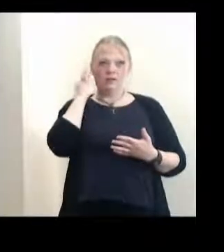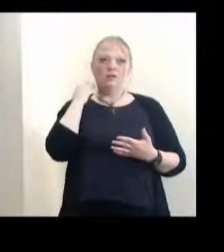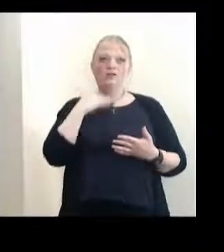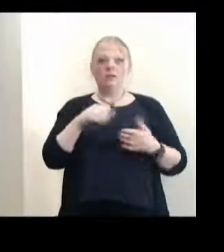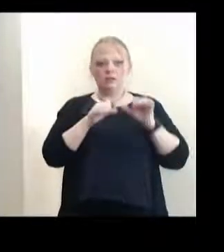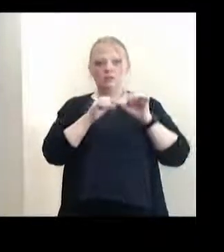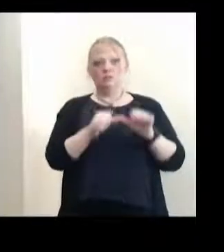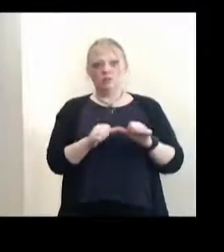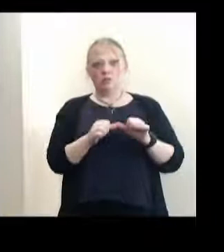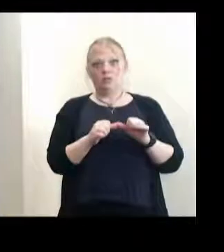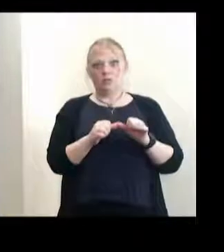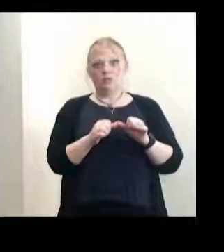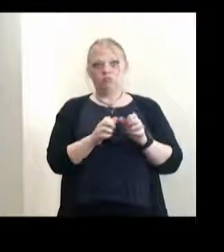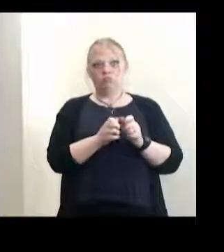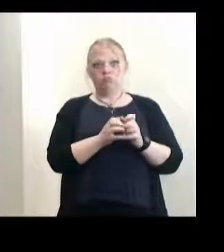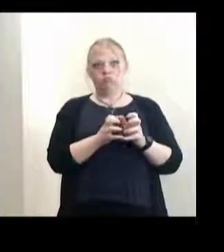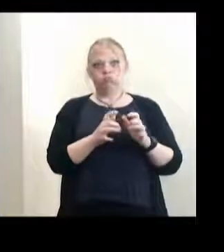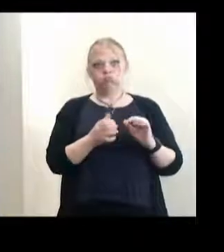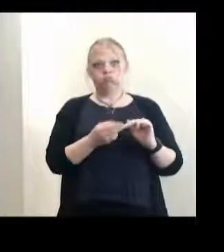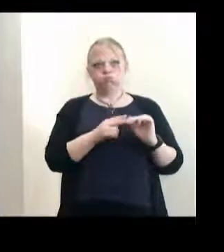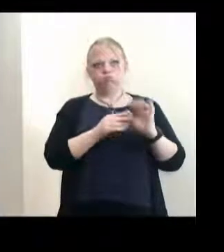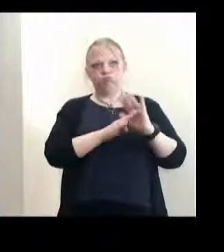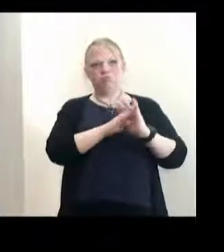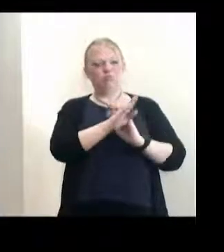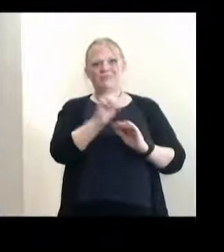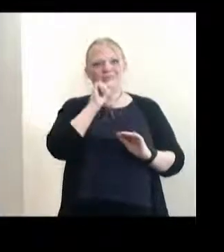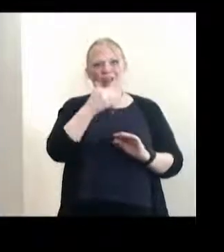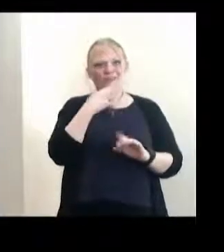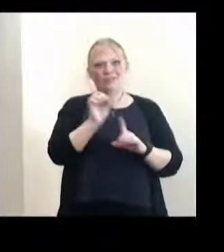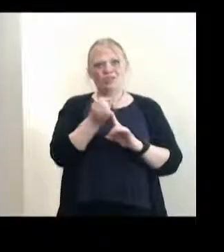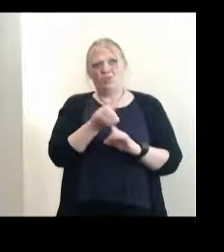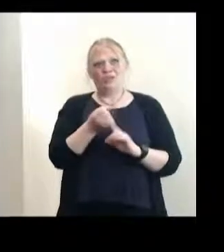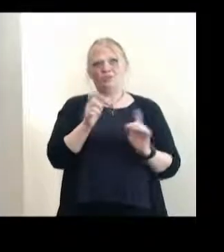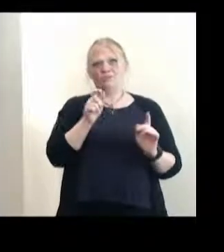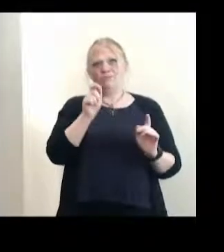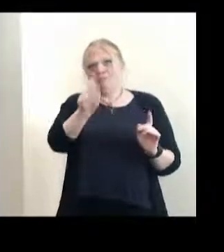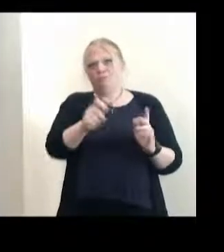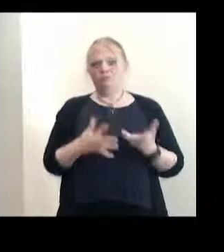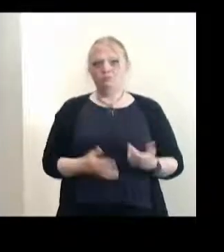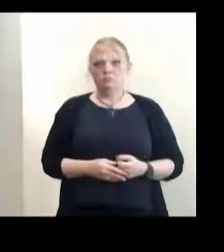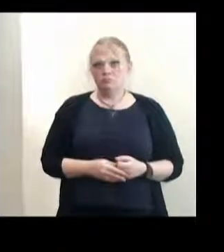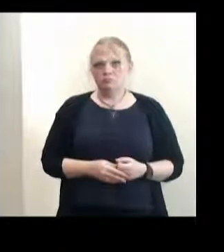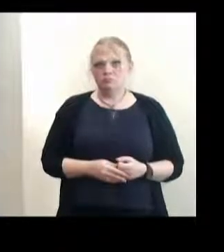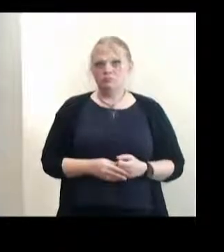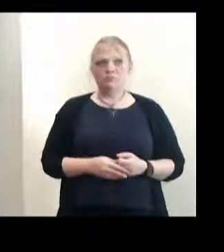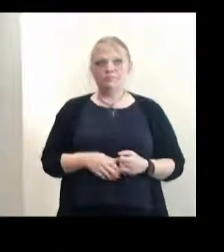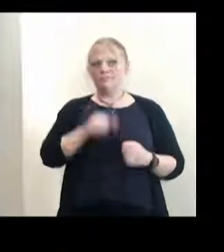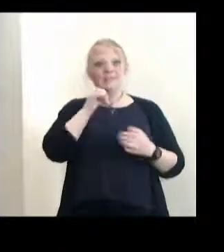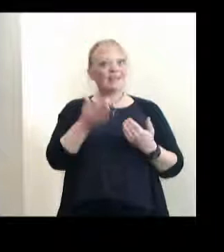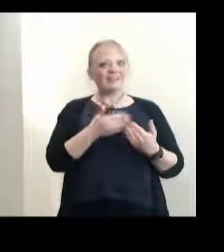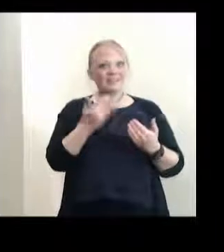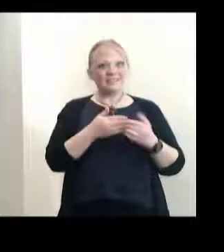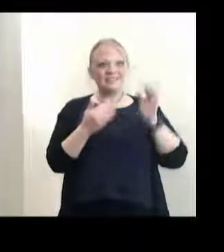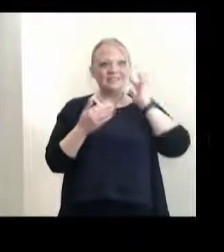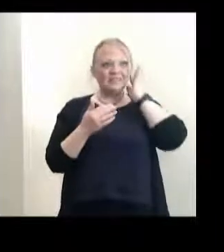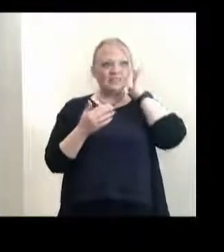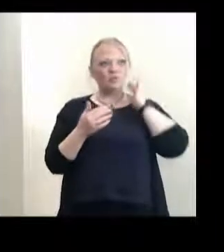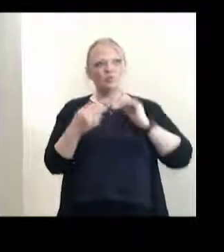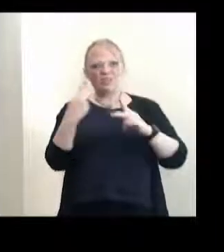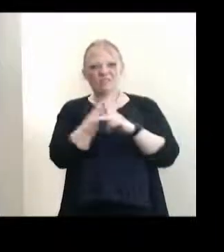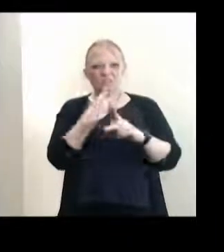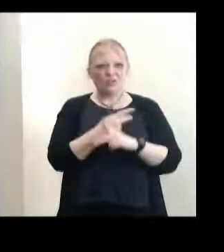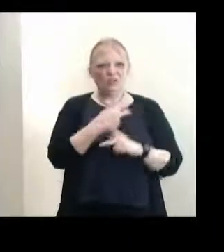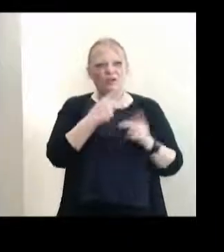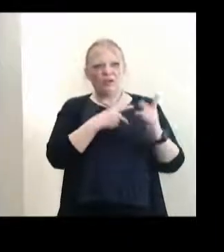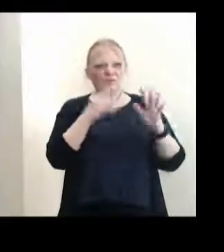growth. We're not in a good situation, is the best way to put it. It's not easy to extrapolate exactly what the percentage